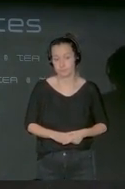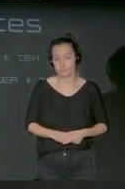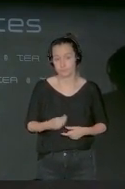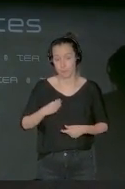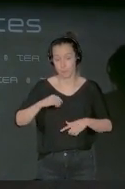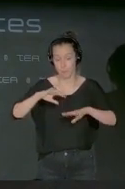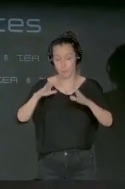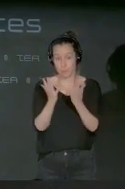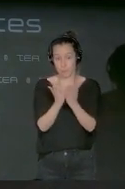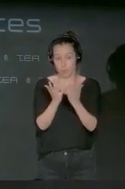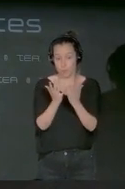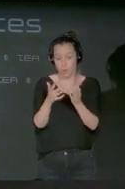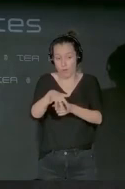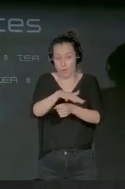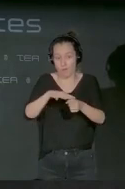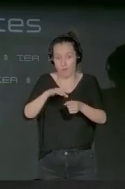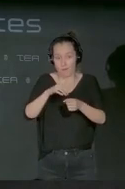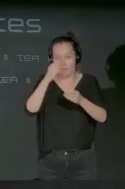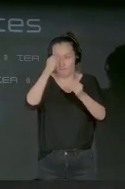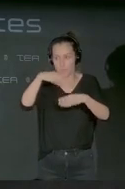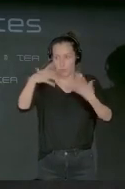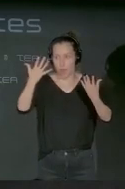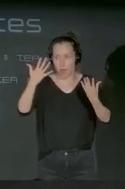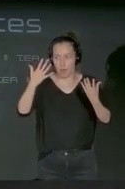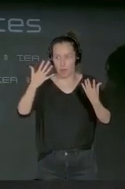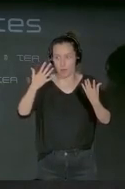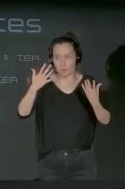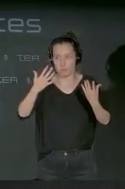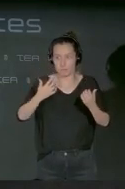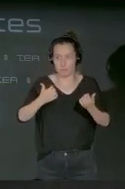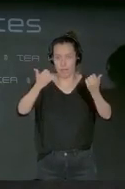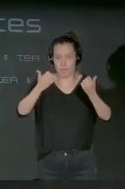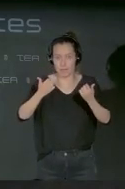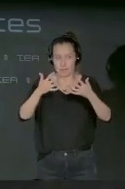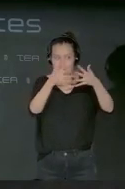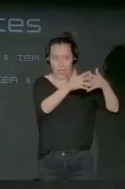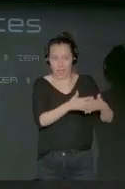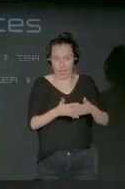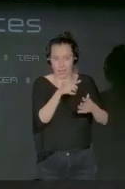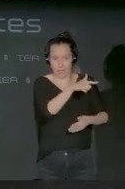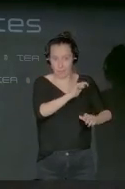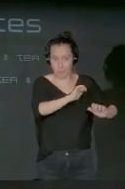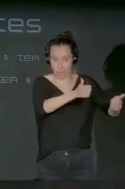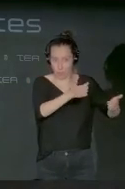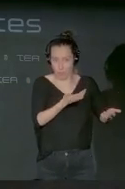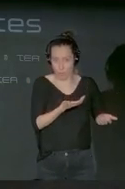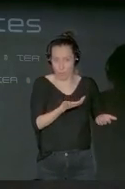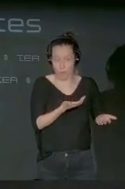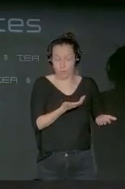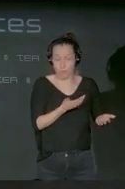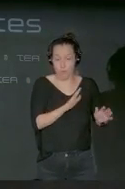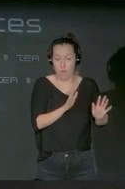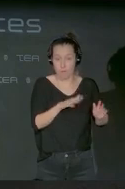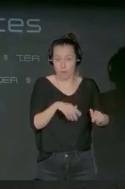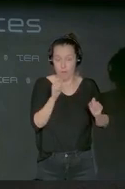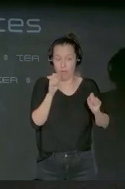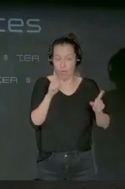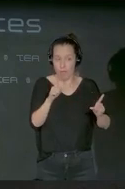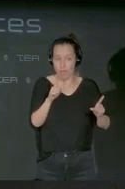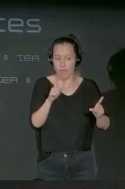games, or at least we see an overlap with video games. Video games can play an important role there. And that could